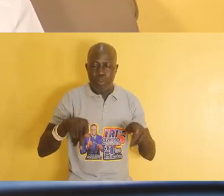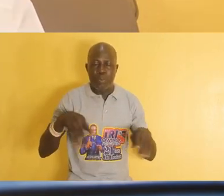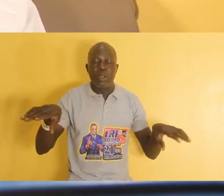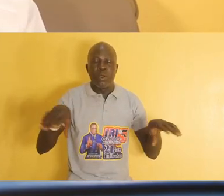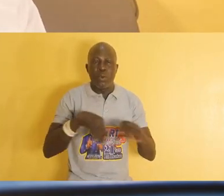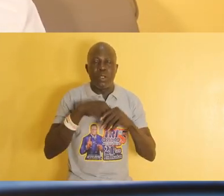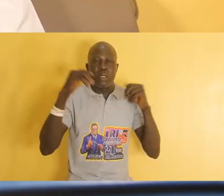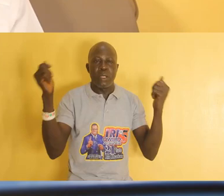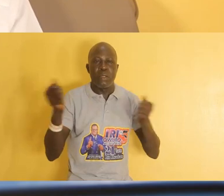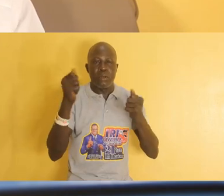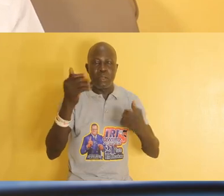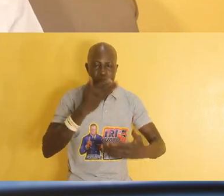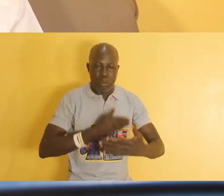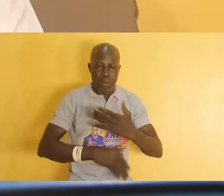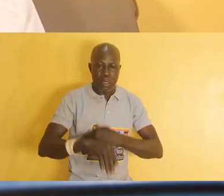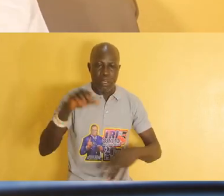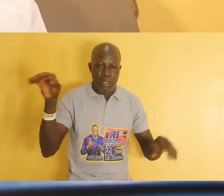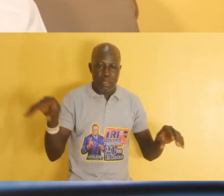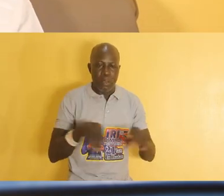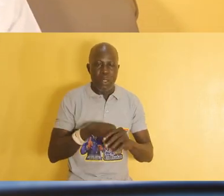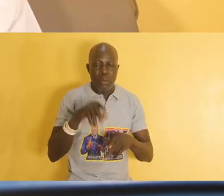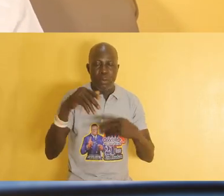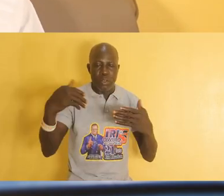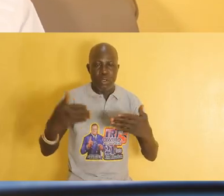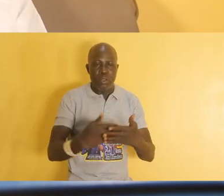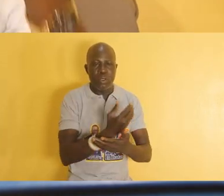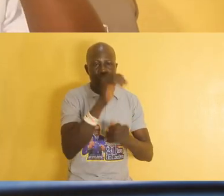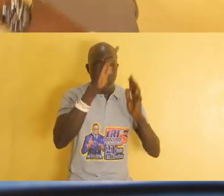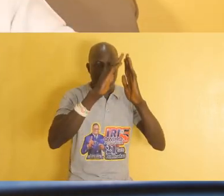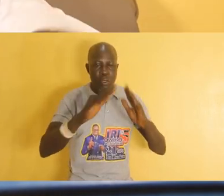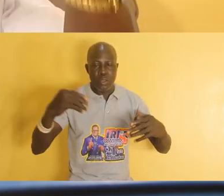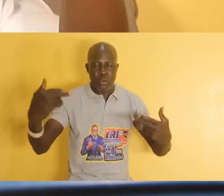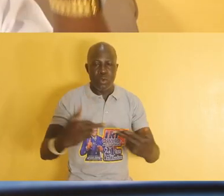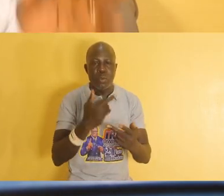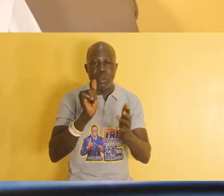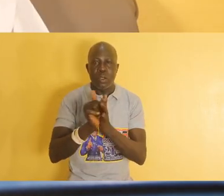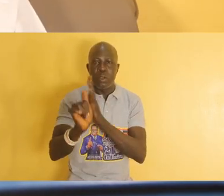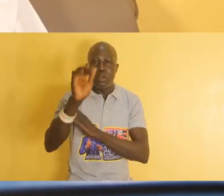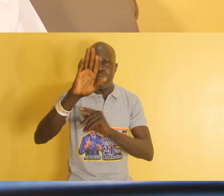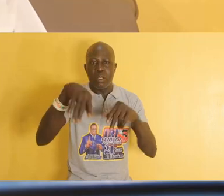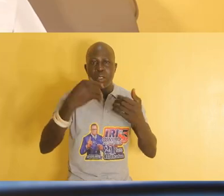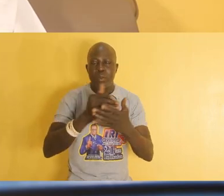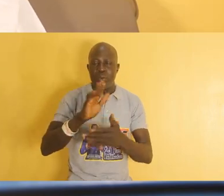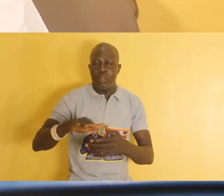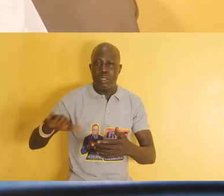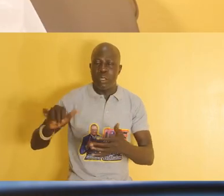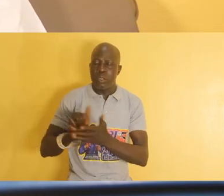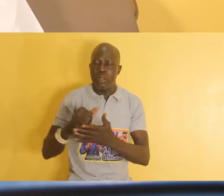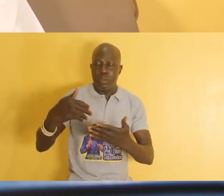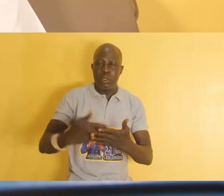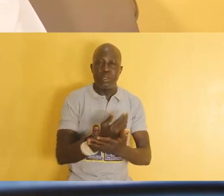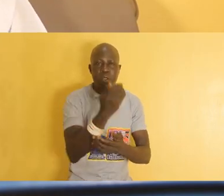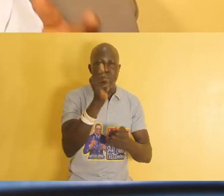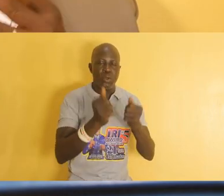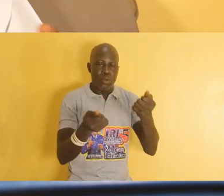ọlọ́jọ́ ìbí. All the brothers celebrate. Ẹ̀yin tí ẹsẹ̀ ń sílẹ̀. You that green as for me. Ẹ̀yin tọ́lọ́ yóò da ọmọ fún. You that God has given your child. Ẹ̀yin tí ẹsẹ̀ ra mọ́tò. You that just